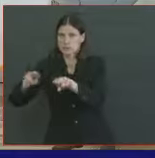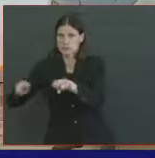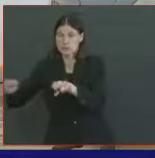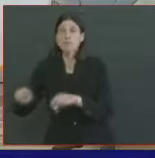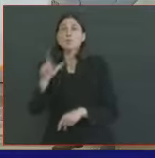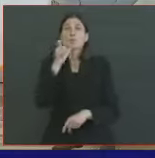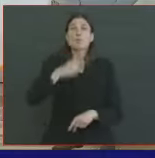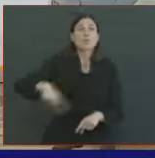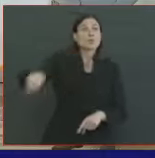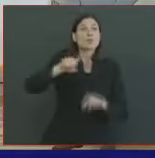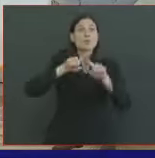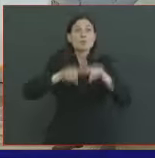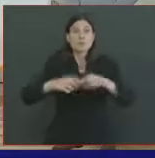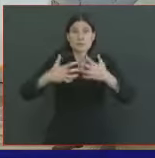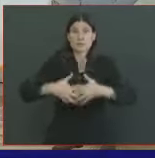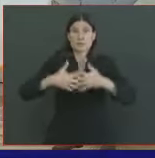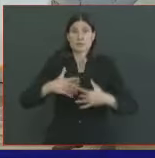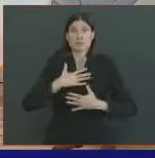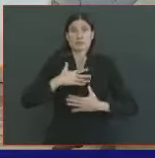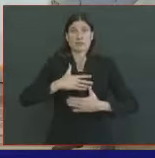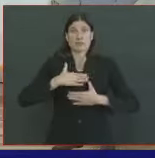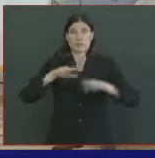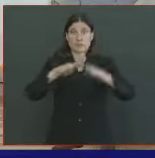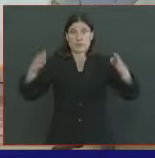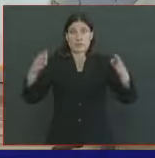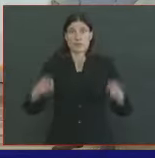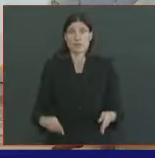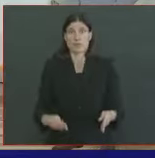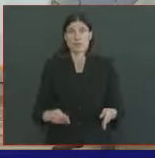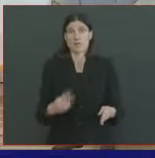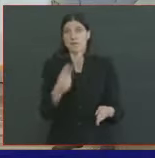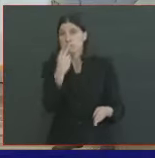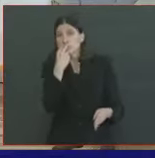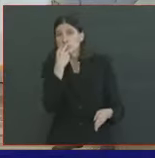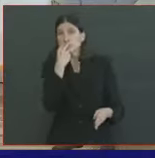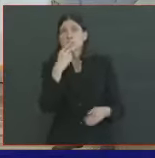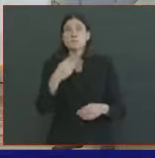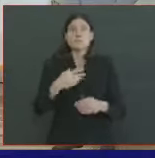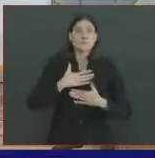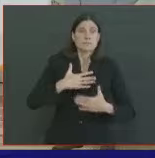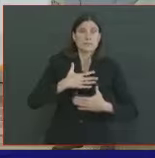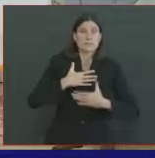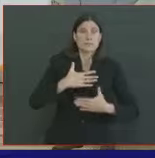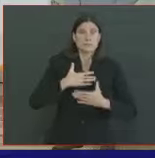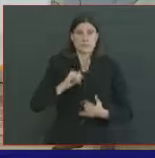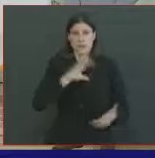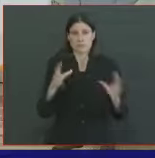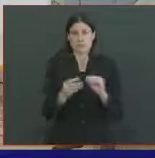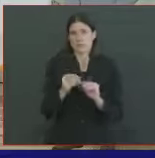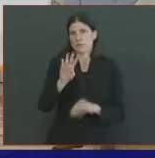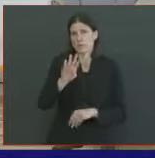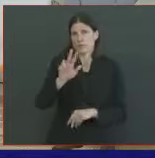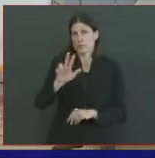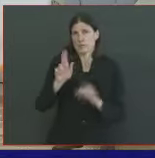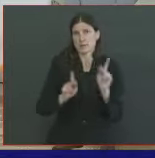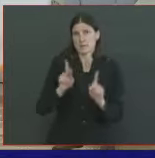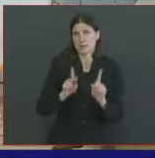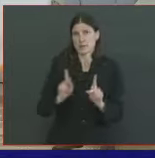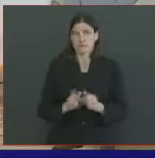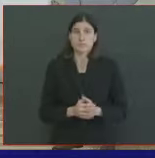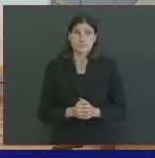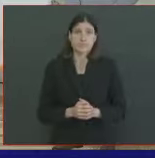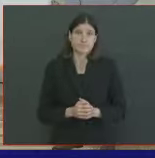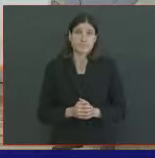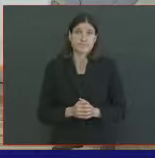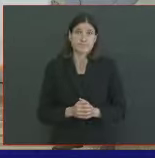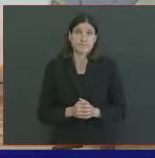comes out and exhales the carbon dioxide. So the machine's breathing for those 43 folks right now. I do want to talk a little bit about the enormous work that's going on with nursing homes